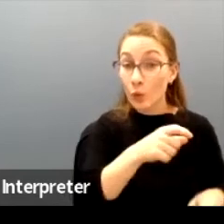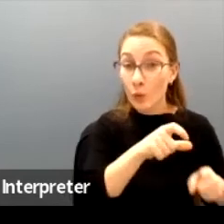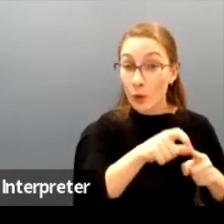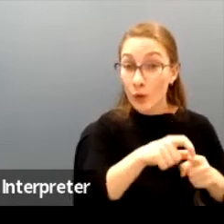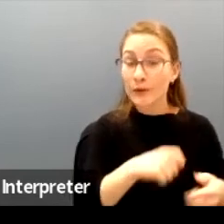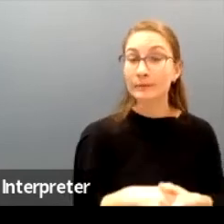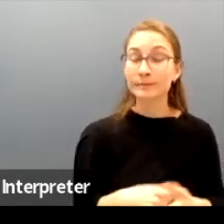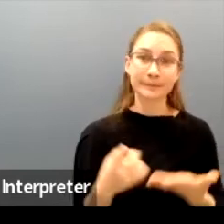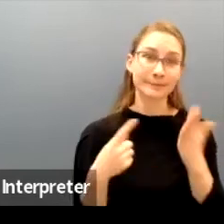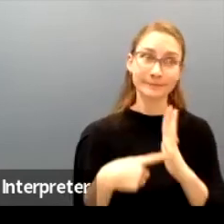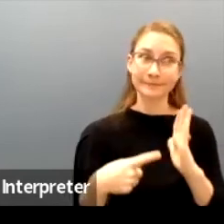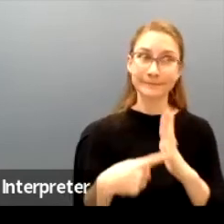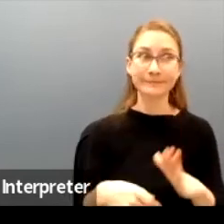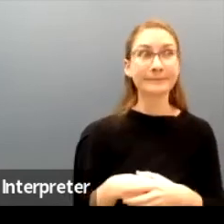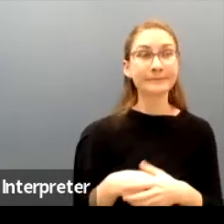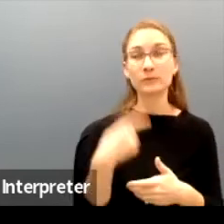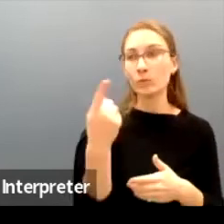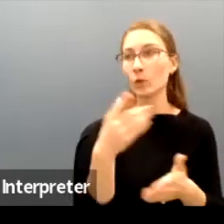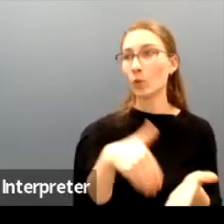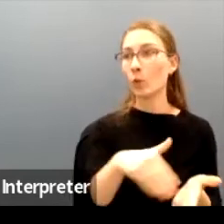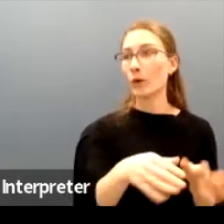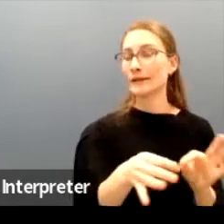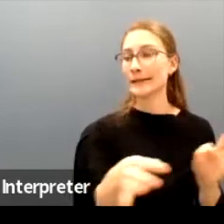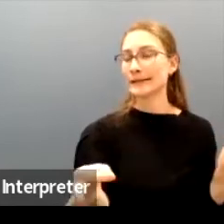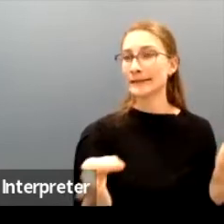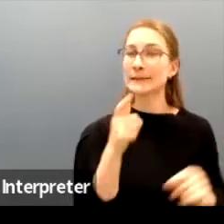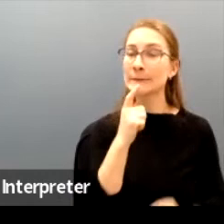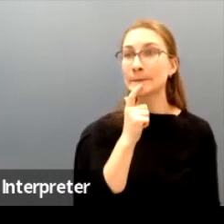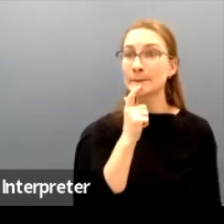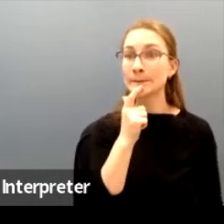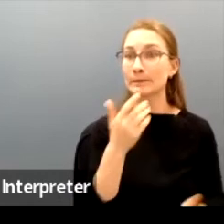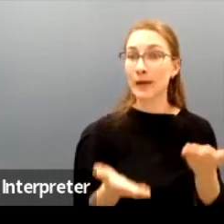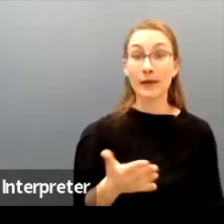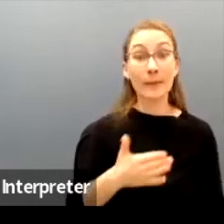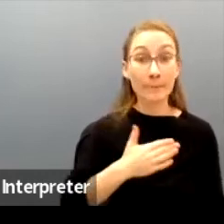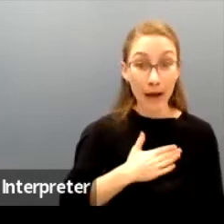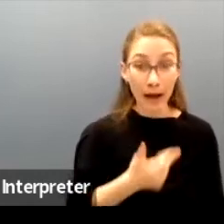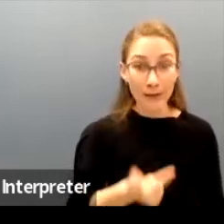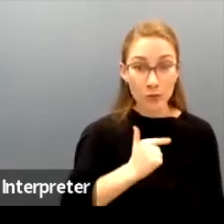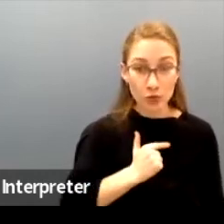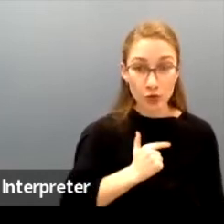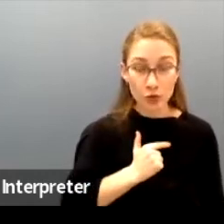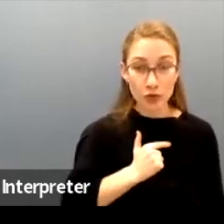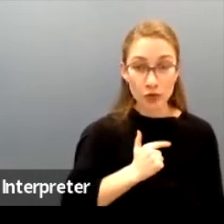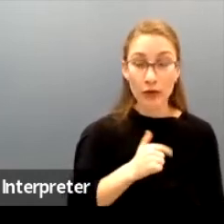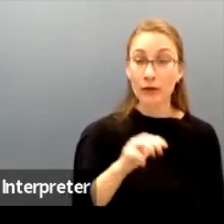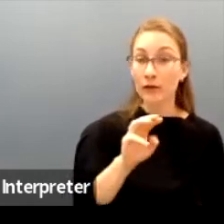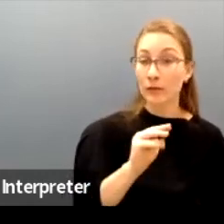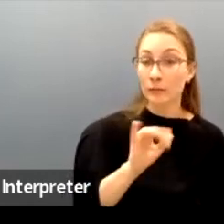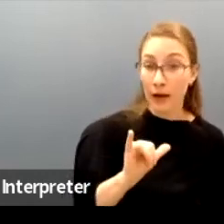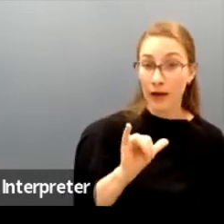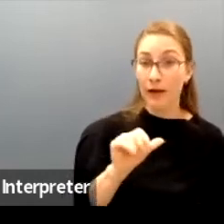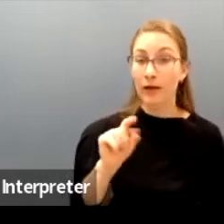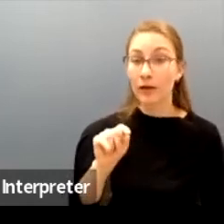a core sentence rather could be, or rather a phrase could be my turn. The word my and the word turn are